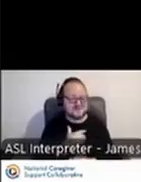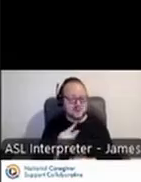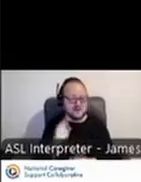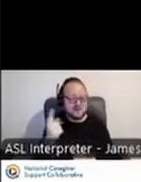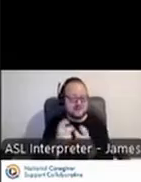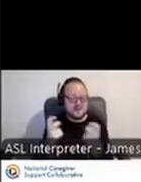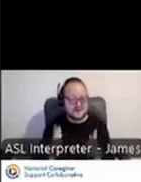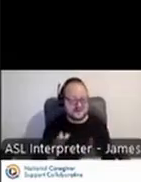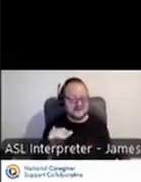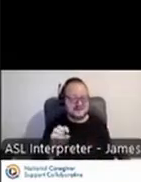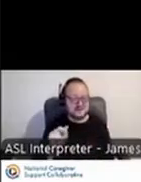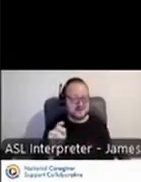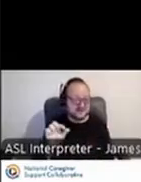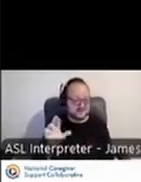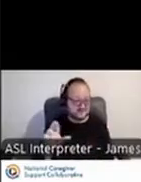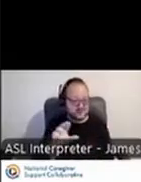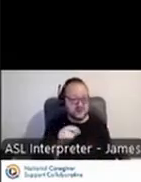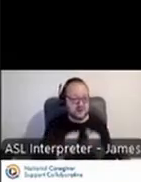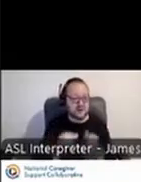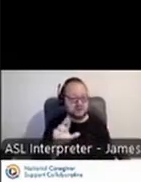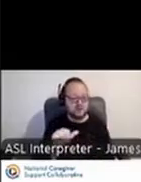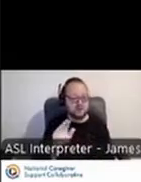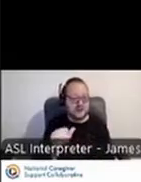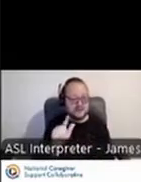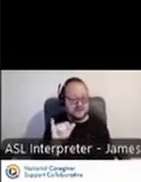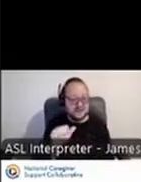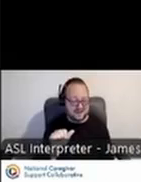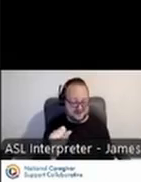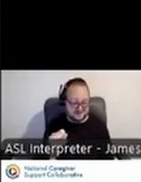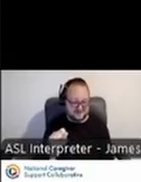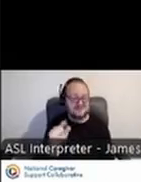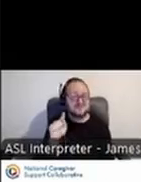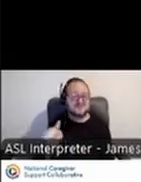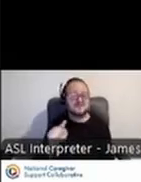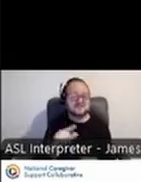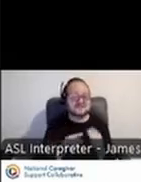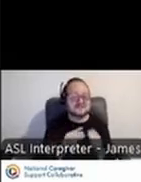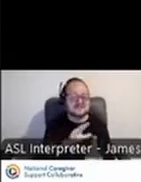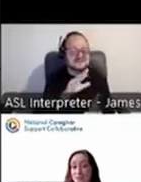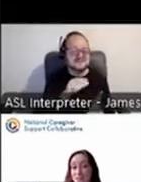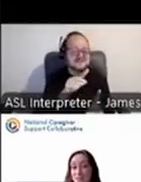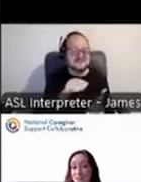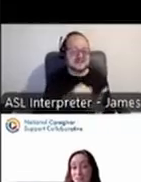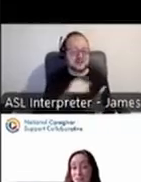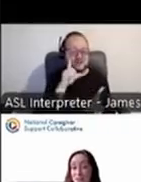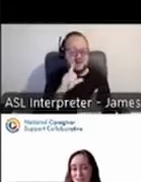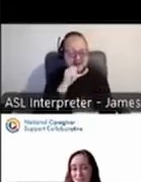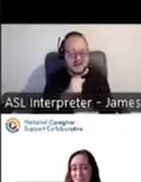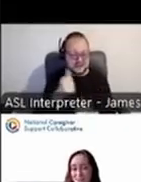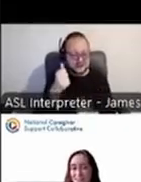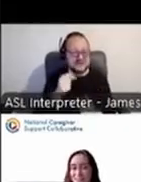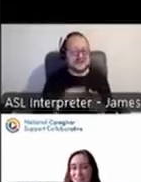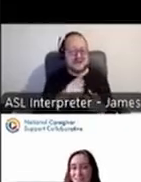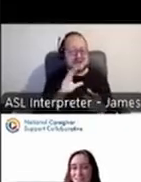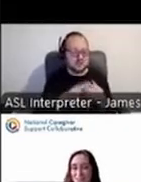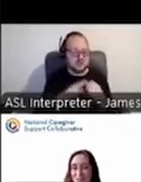is the co-director of the Center on Aging and Community Living, which sits within the University of New Hampshire. So